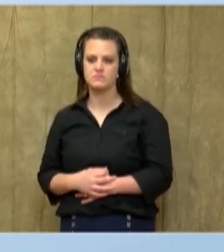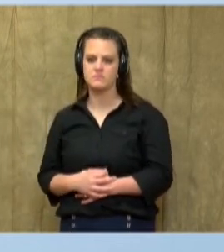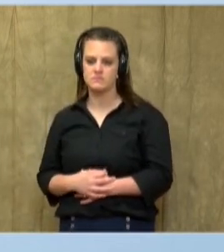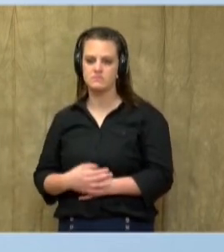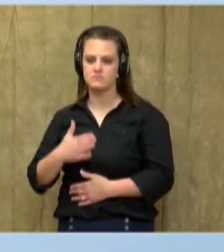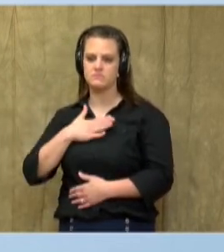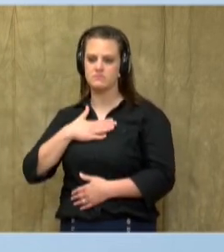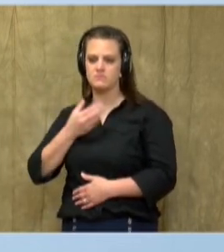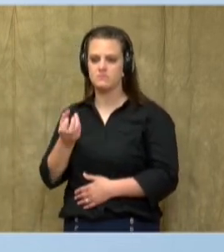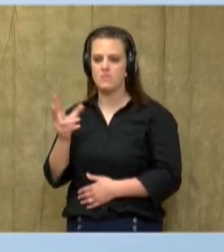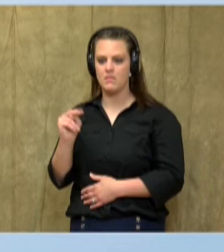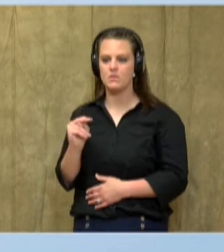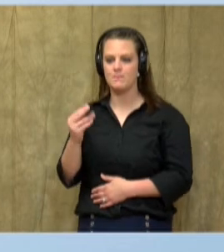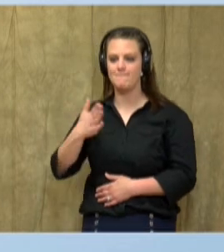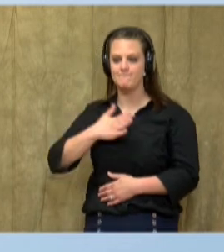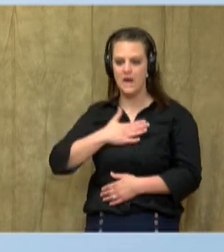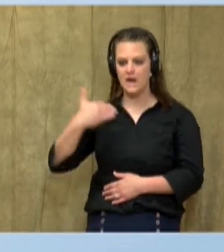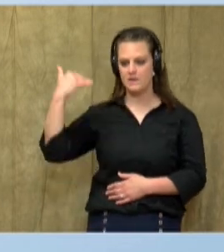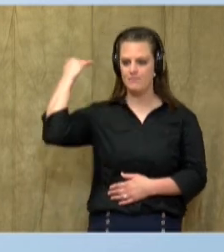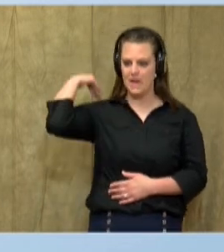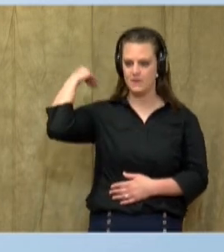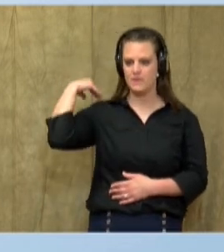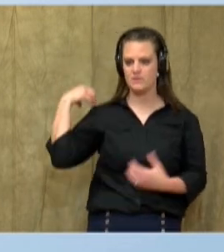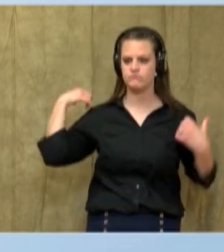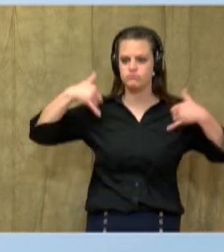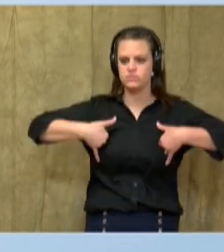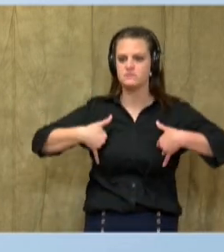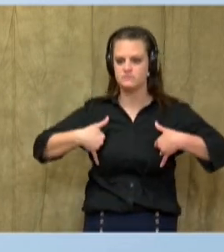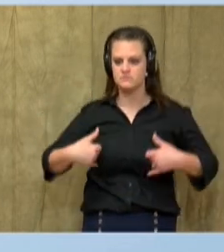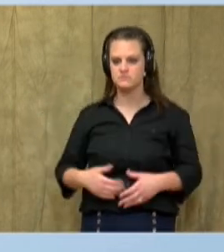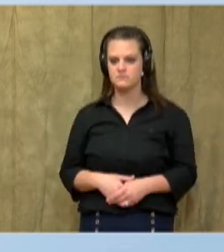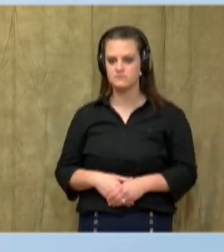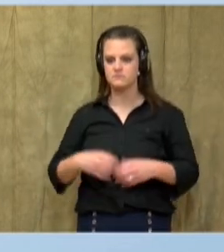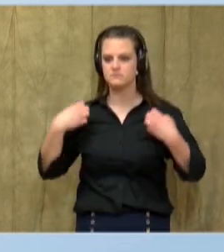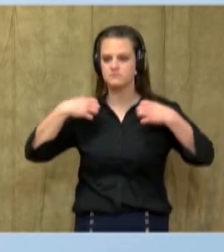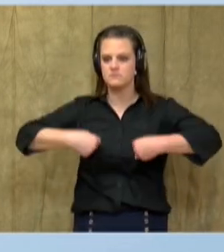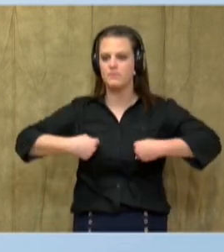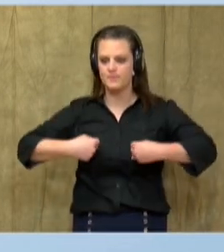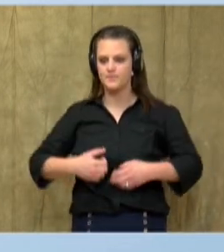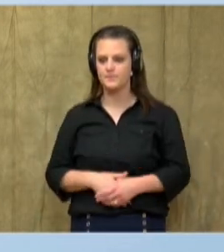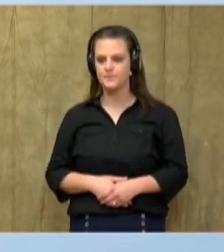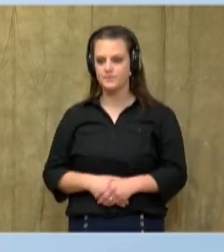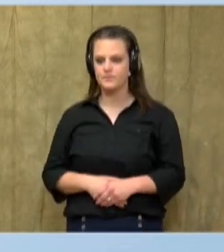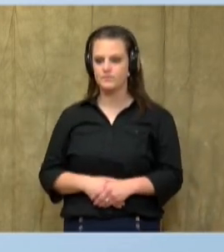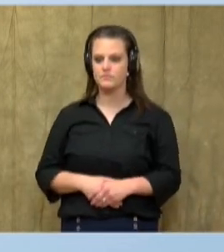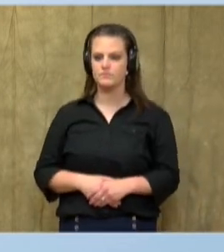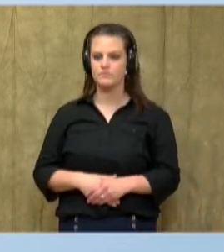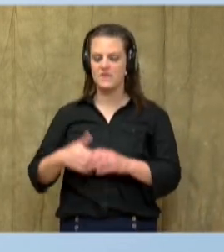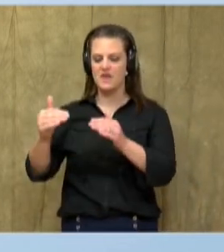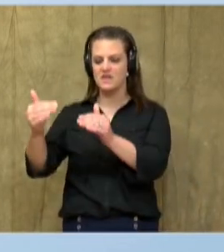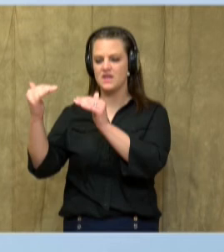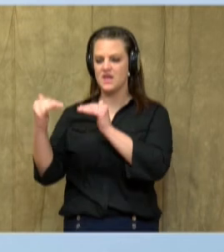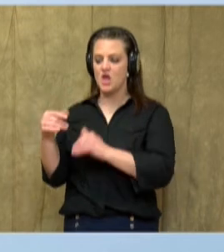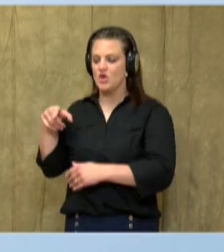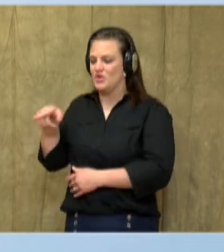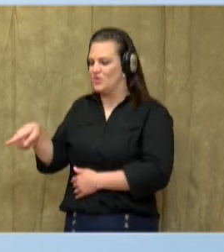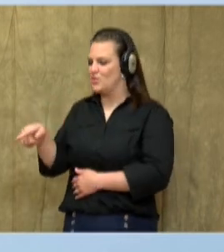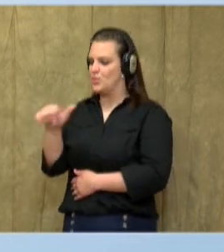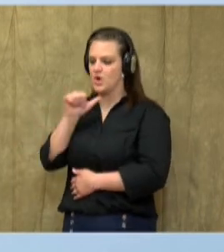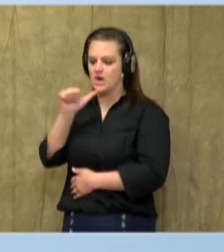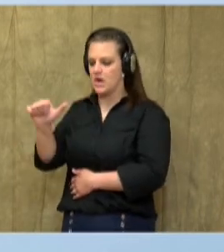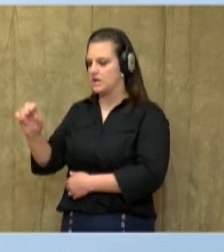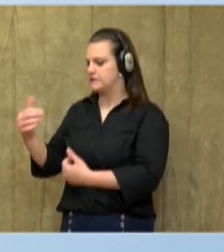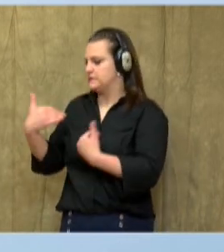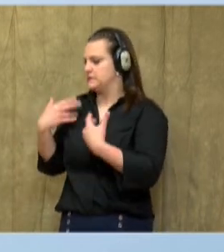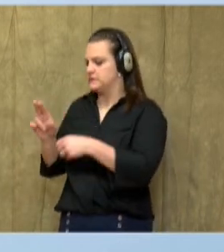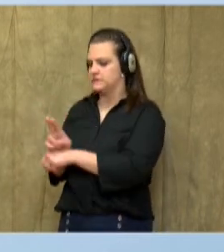I own it. So it's your backpack. And the next one would be you are not going to have much use for it for next 3